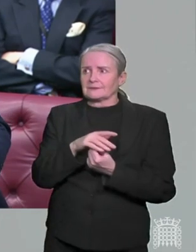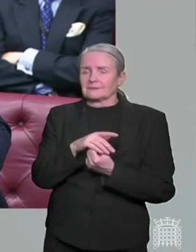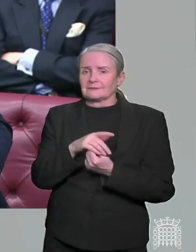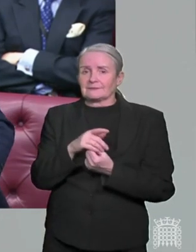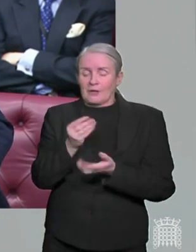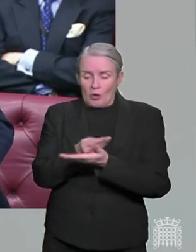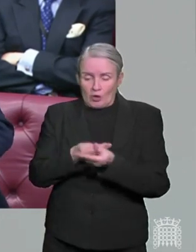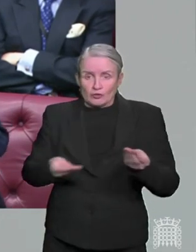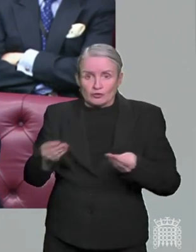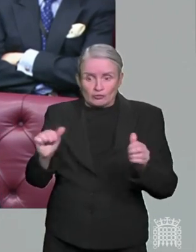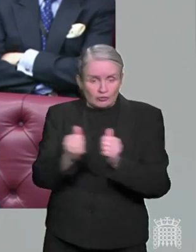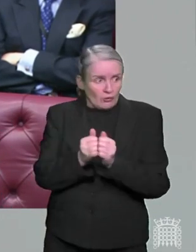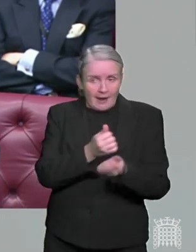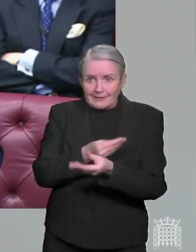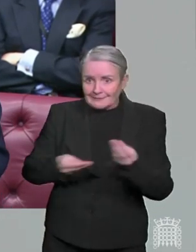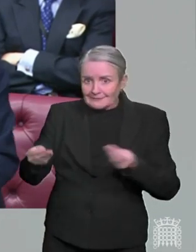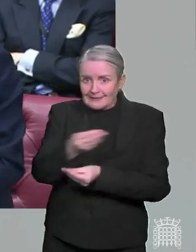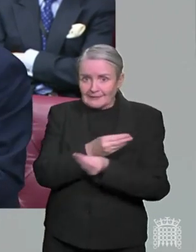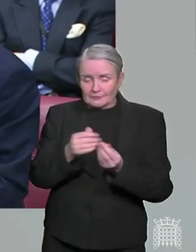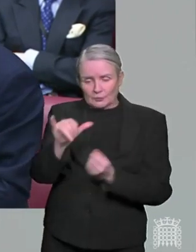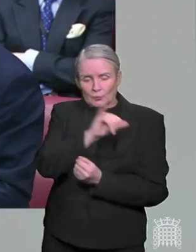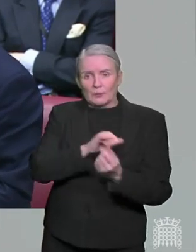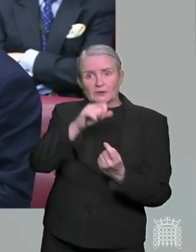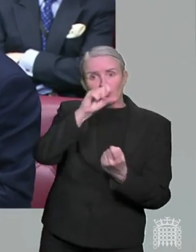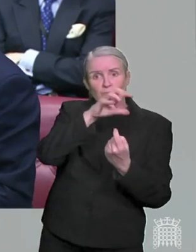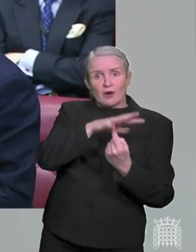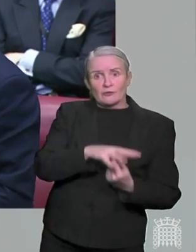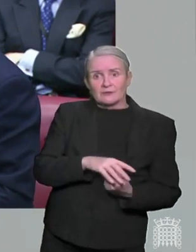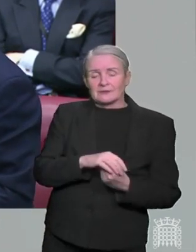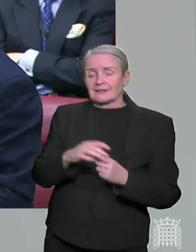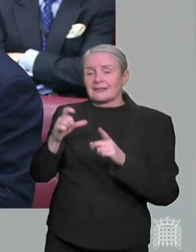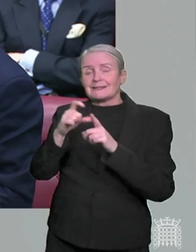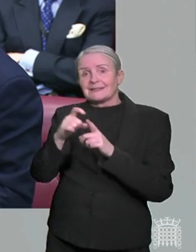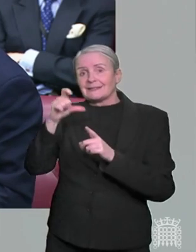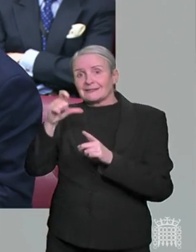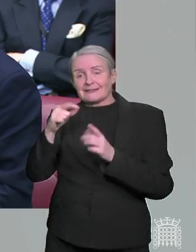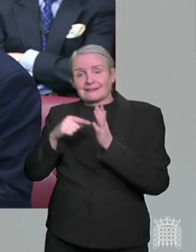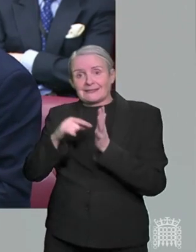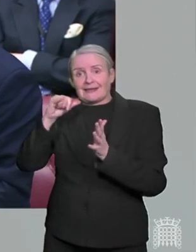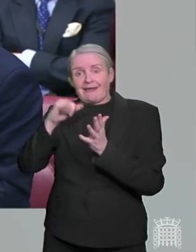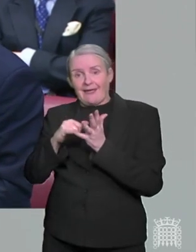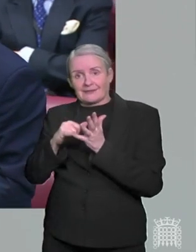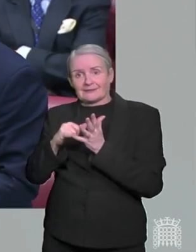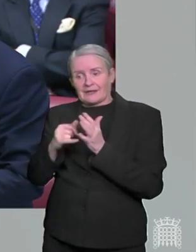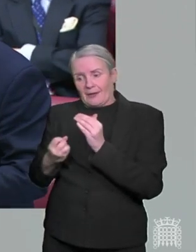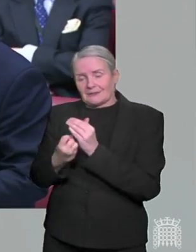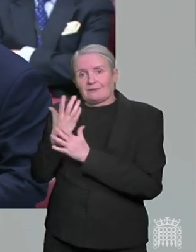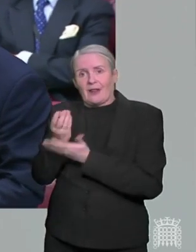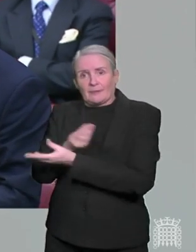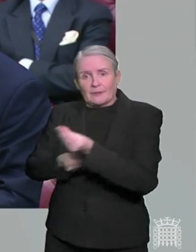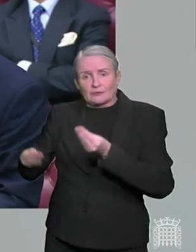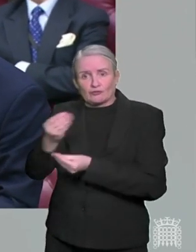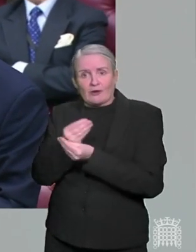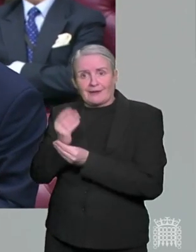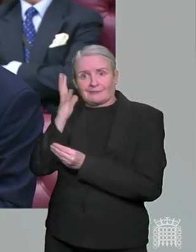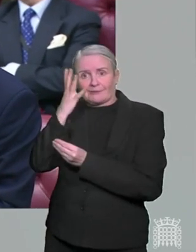deals we're trying to do. I think for the poorest countries, the DCTS, the Developing Country Trade System, is there. I think the priorities